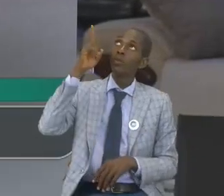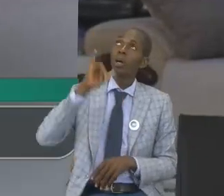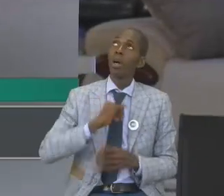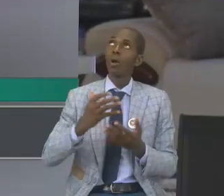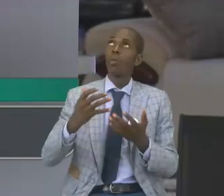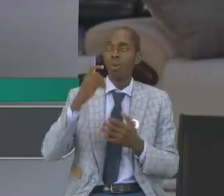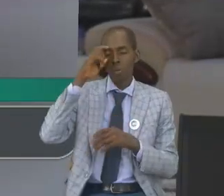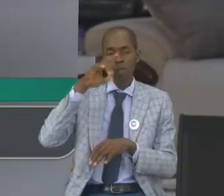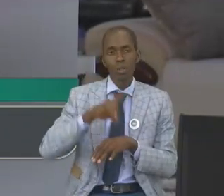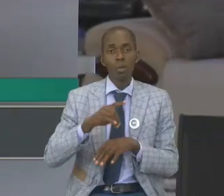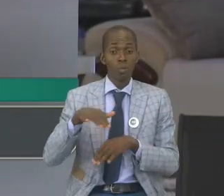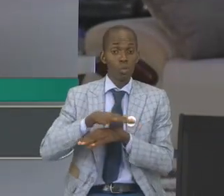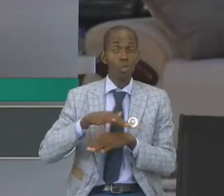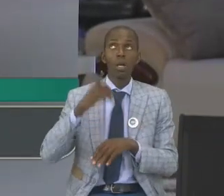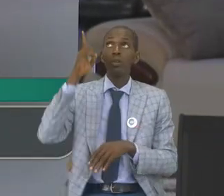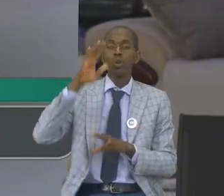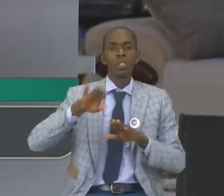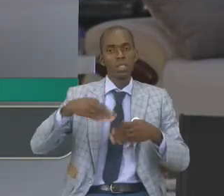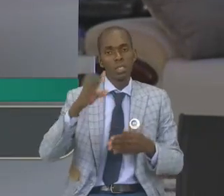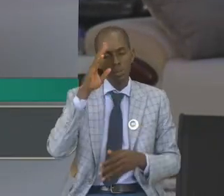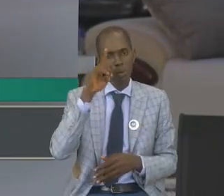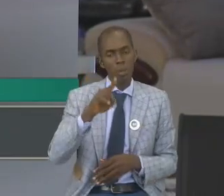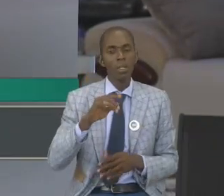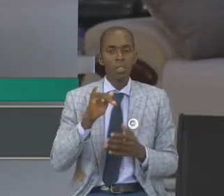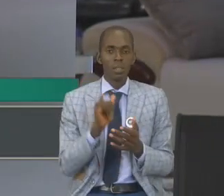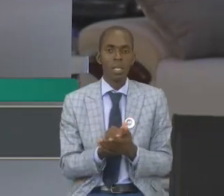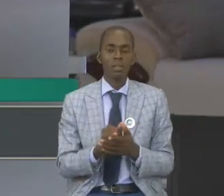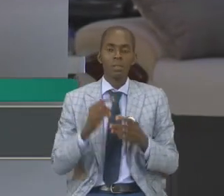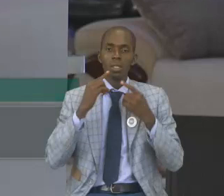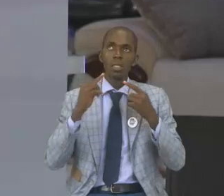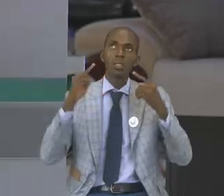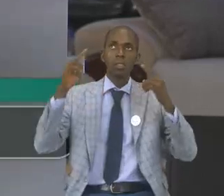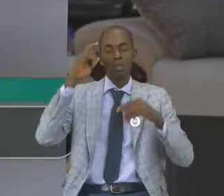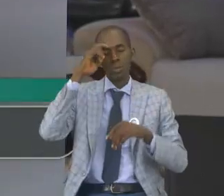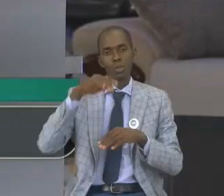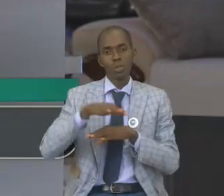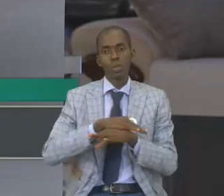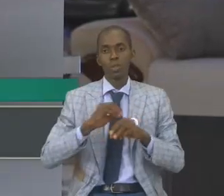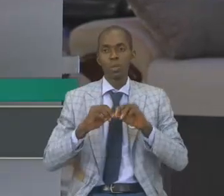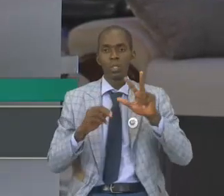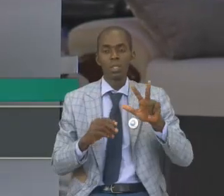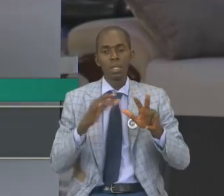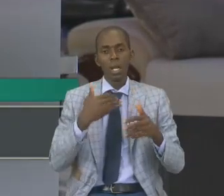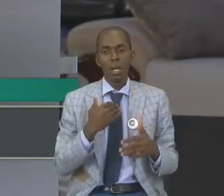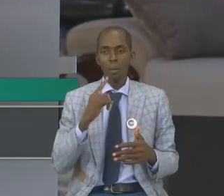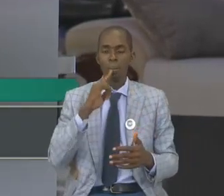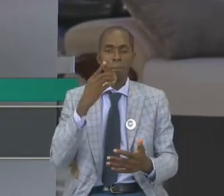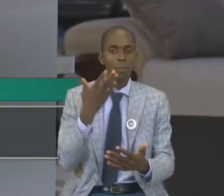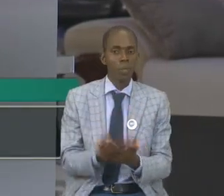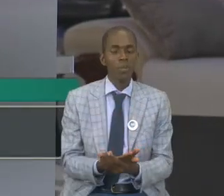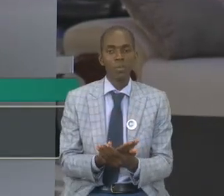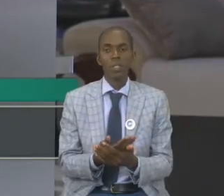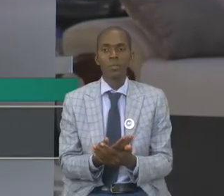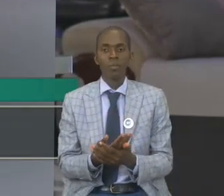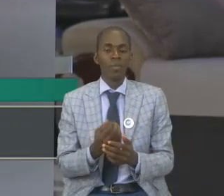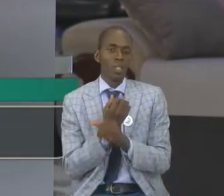God gave him excelling wisdom. Number three, he had evident salvation. Evident salvation. A